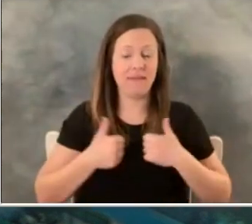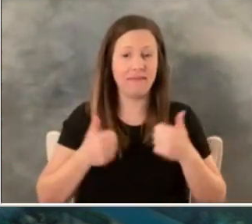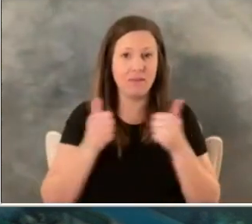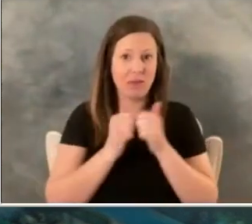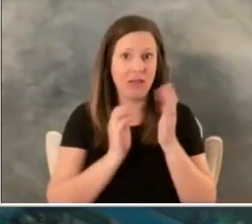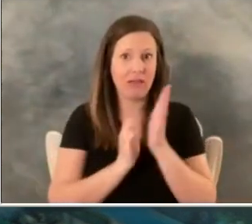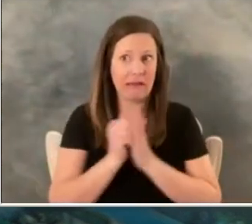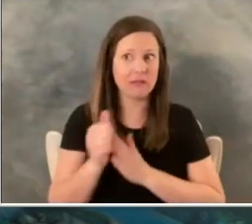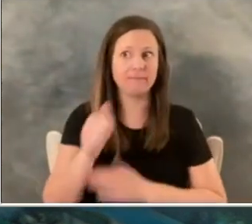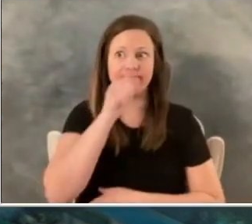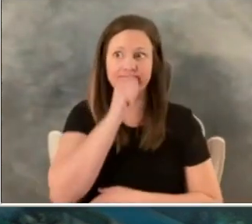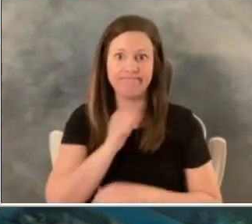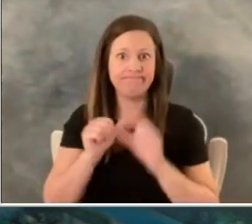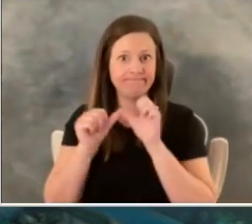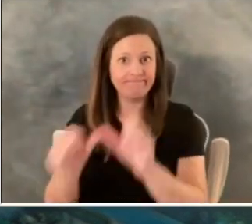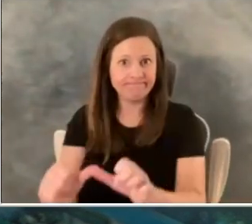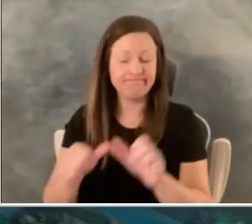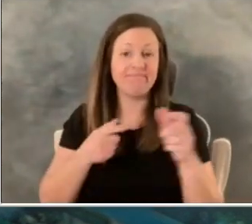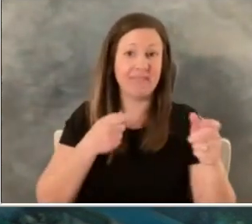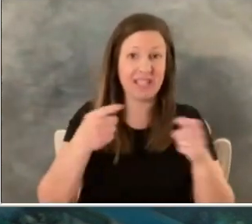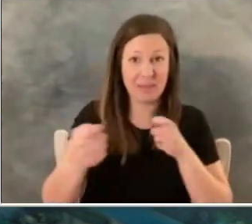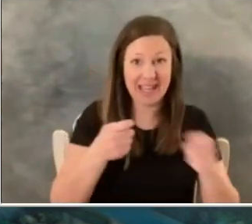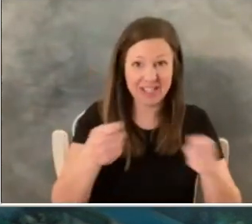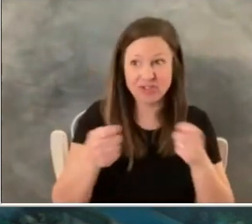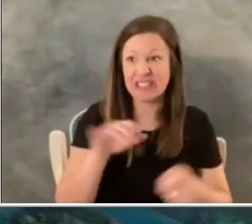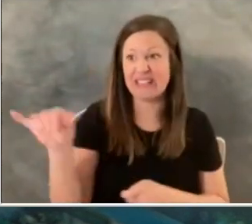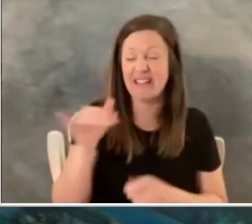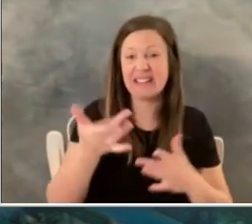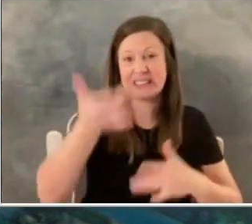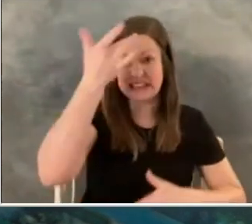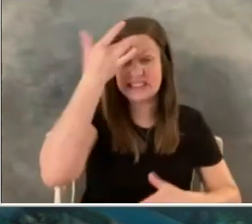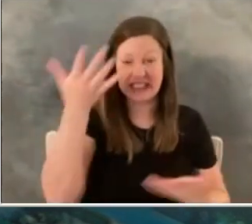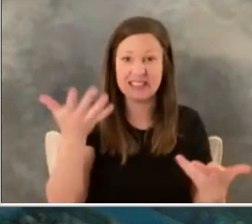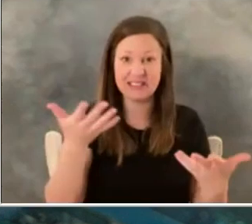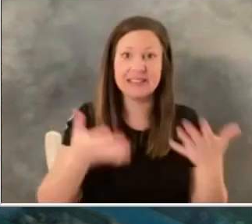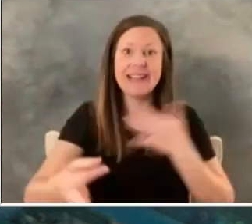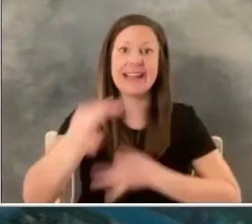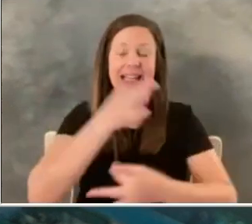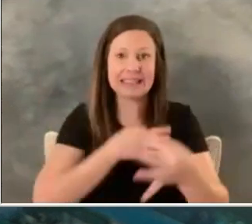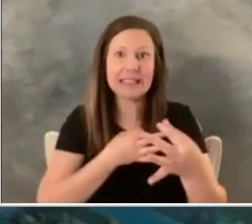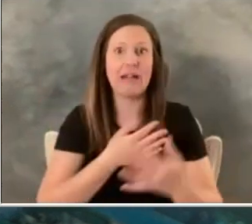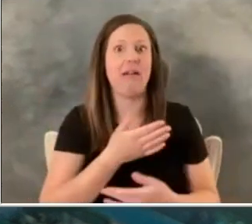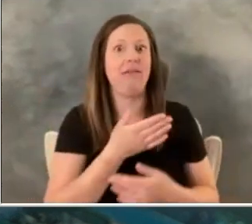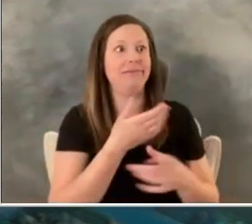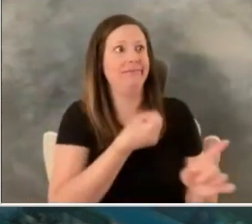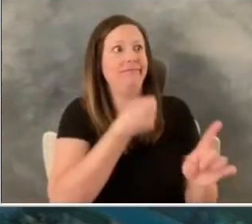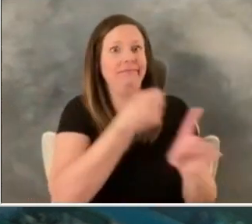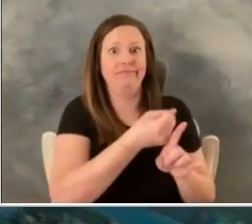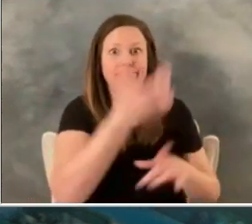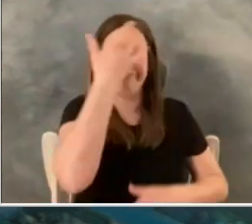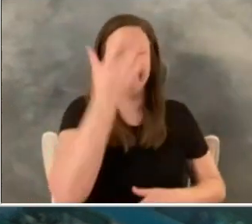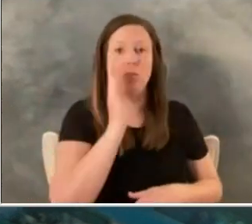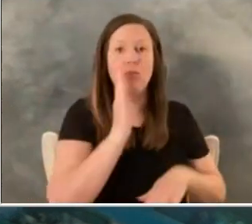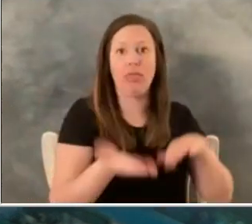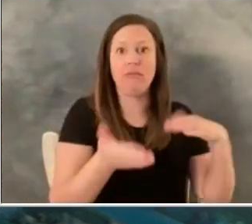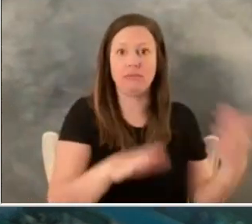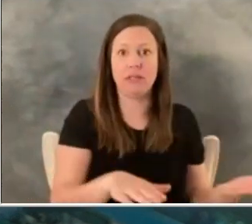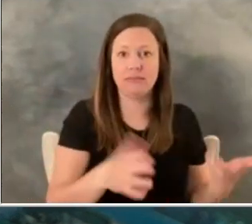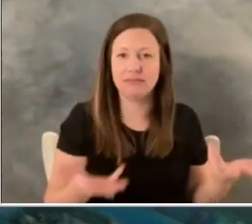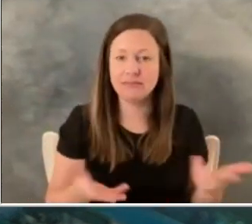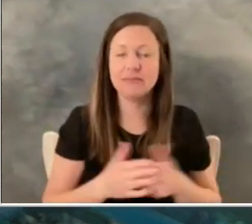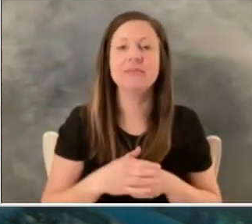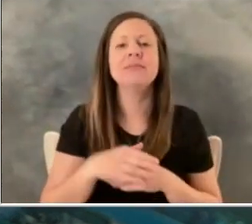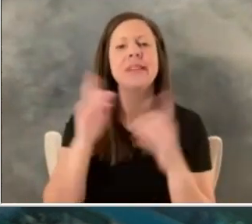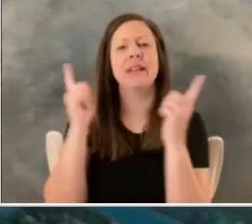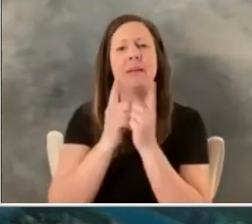cancer, managing cancer like a chronic disease instead of a terminal illness. I met a man who is finally able to